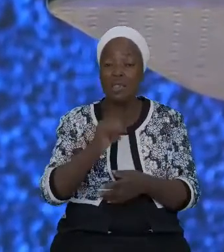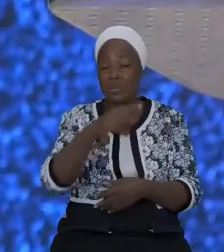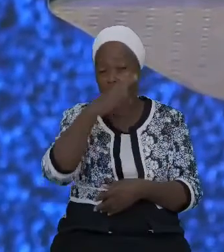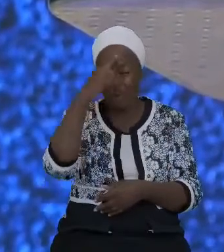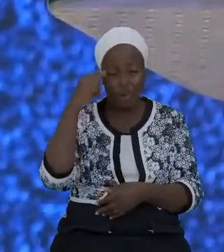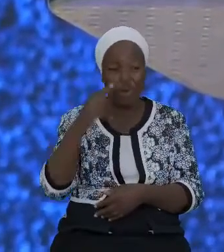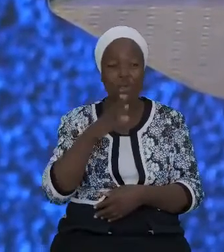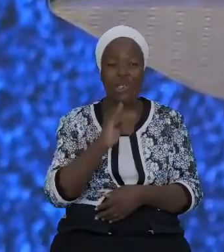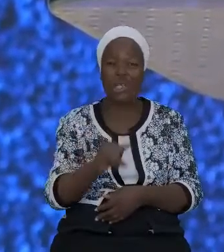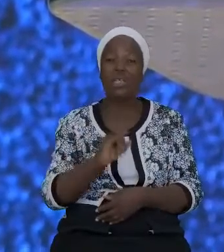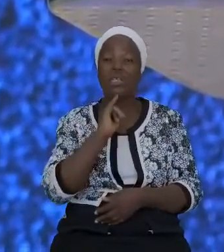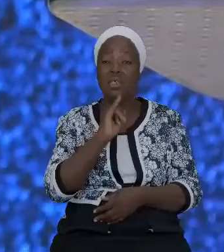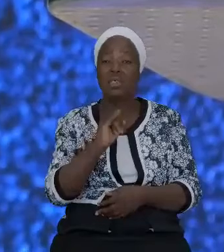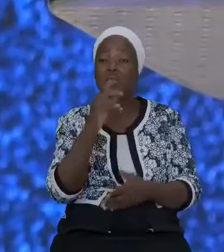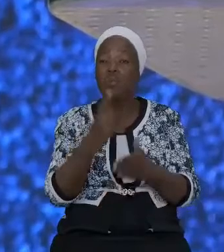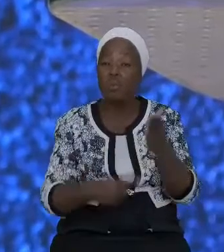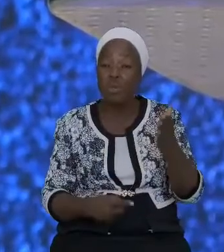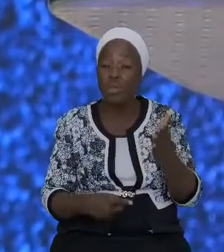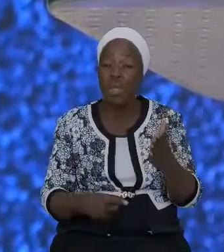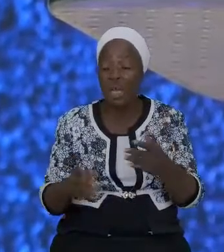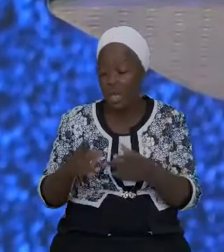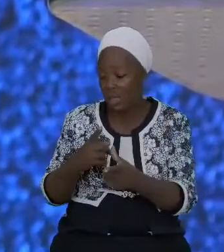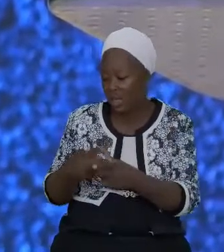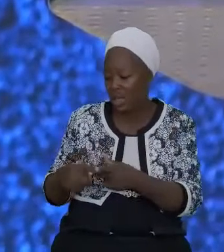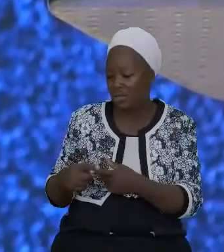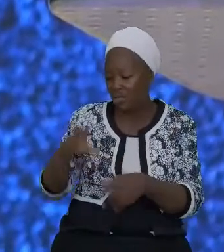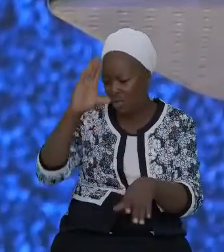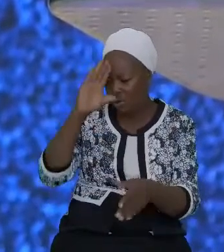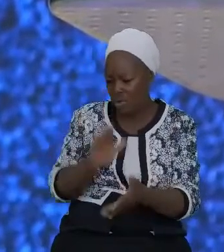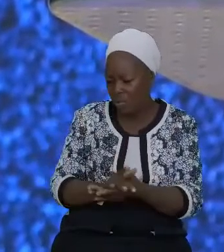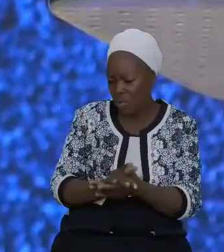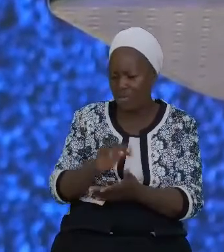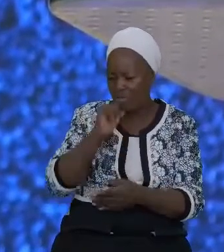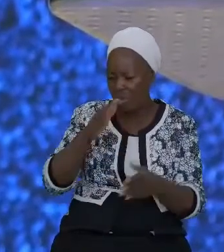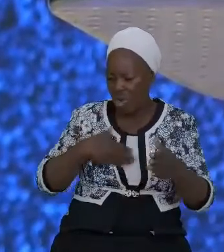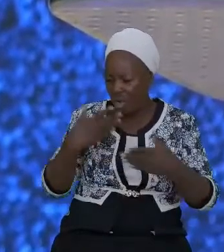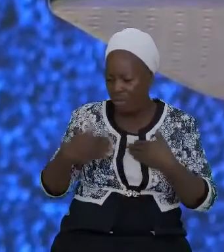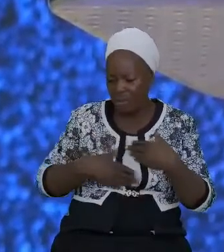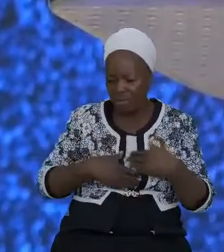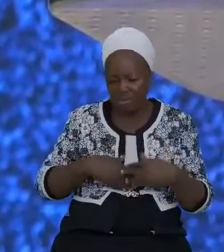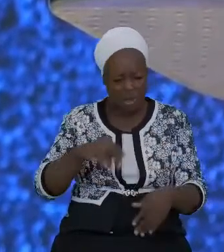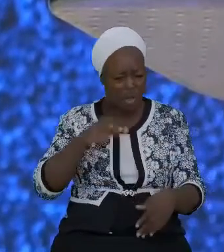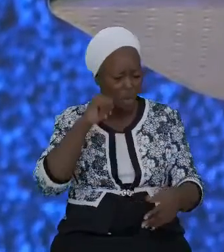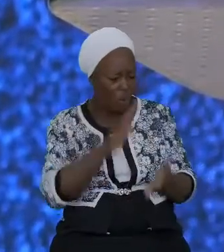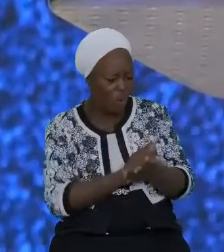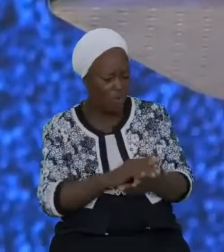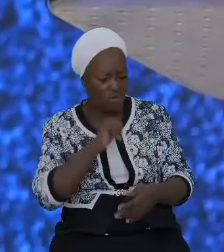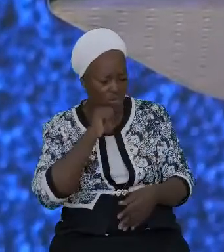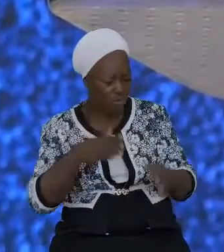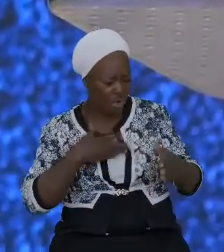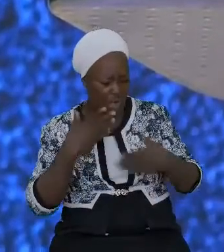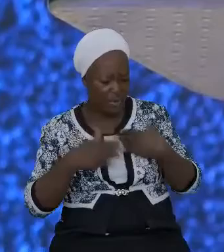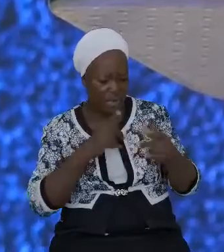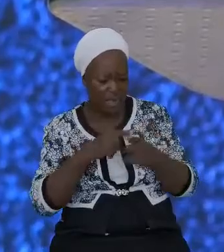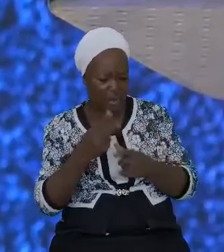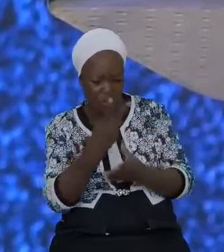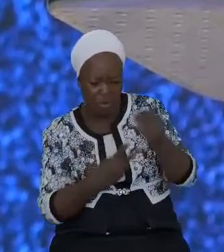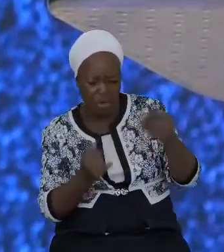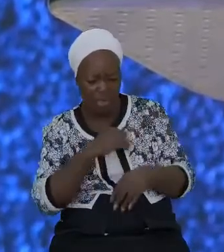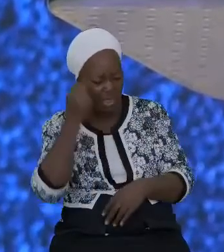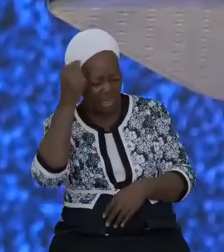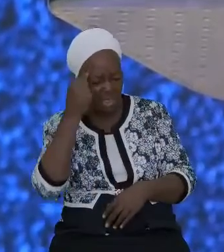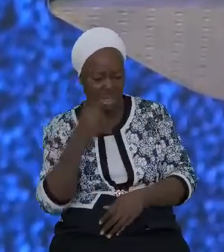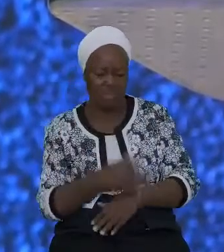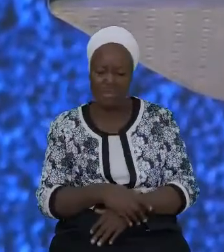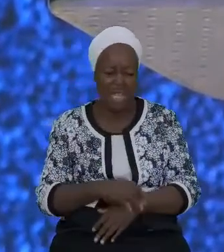Husband and wife, this is not the way I thought the marriage would be. The honeymoon is gone. I can't